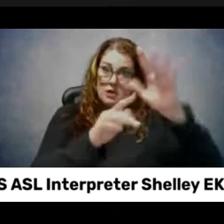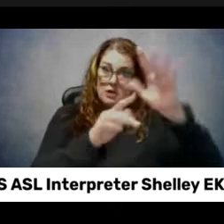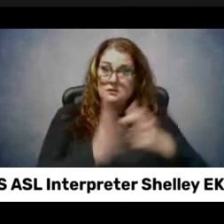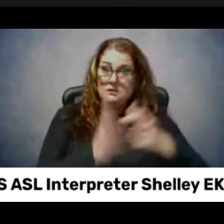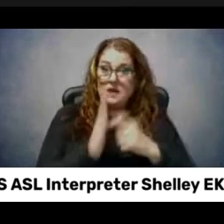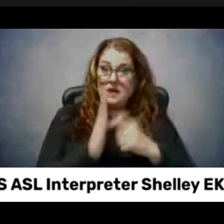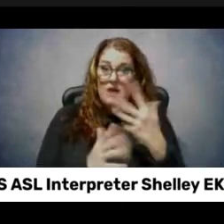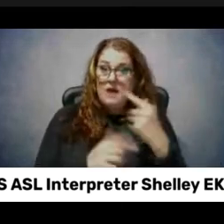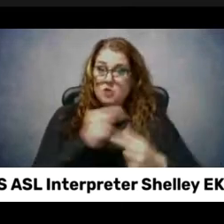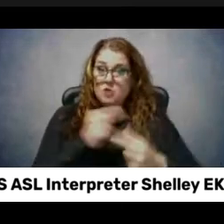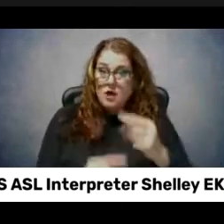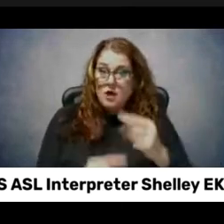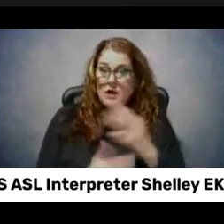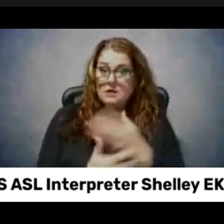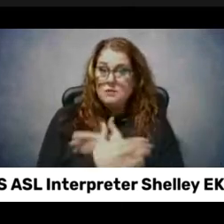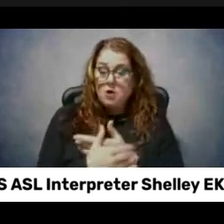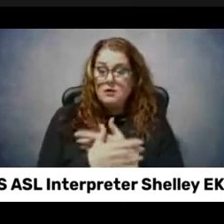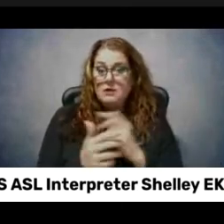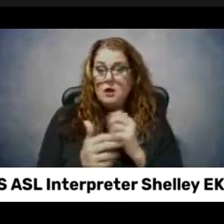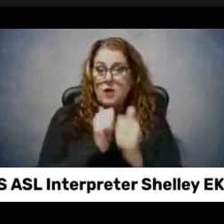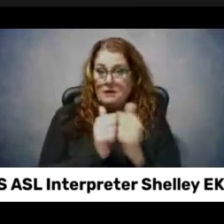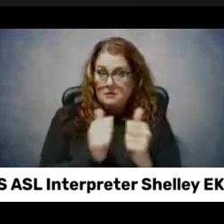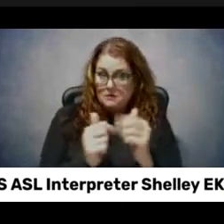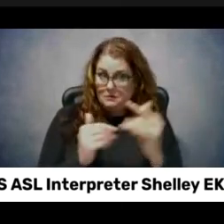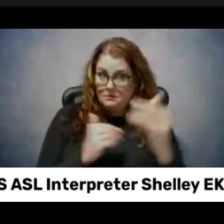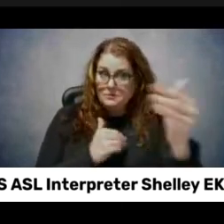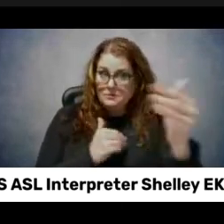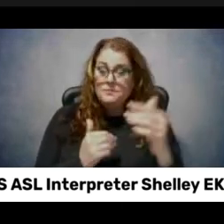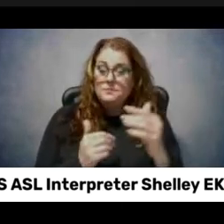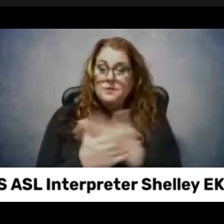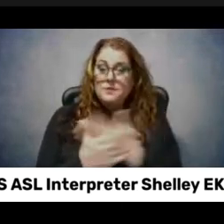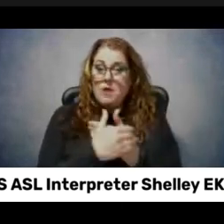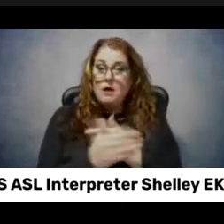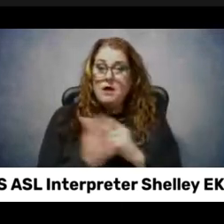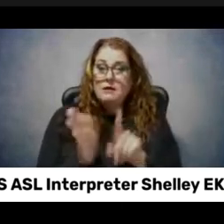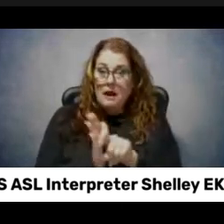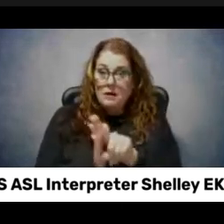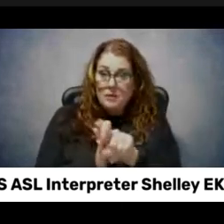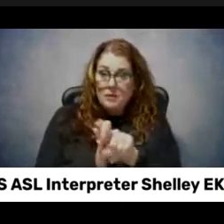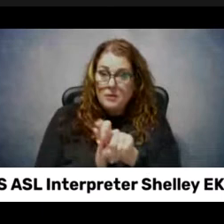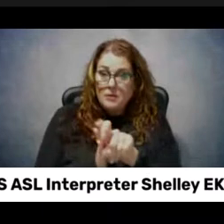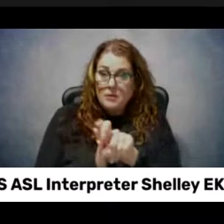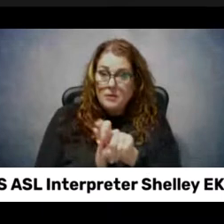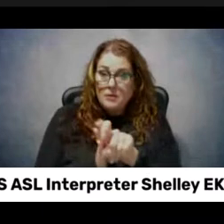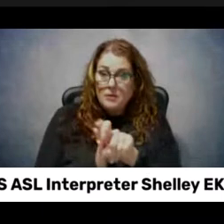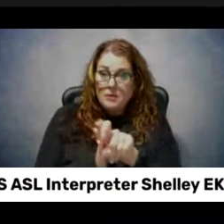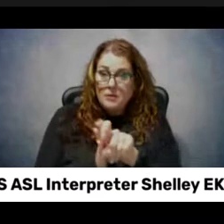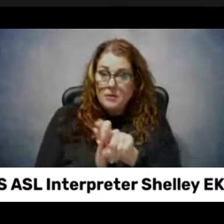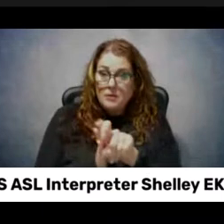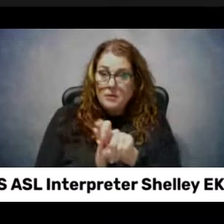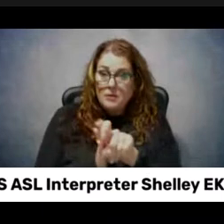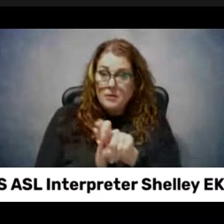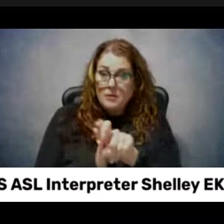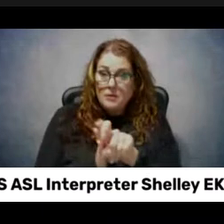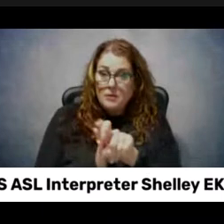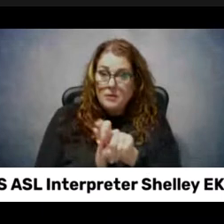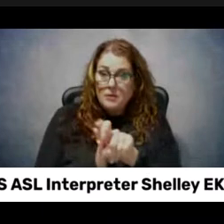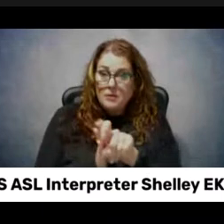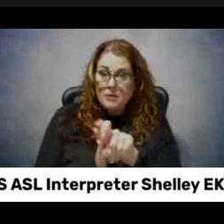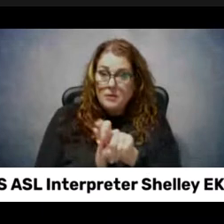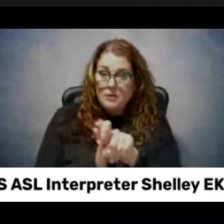generations of monarchs, a relay race of sorts. Monarch caterpillars depend on milkweed as their sole food